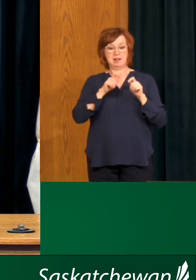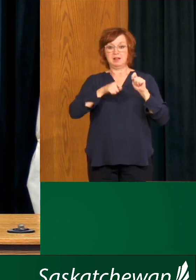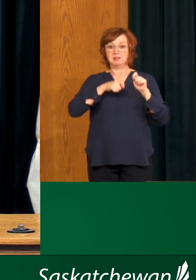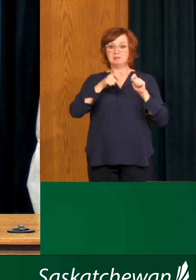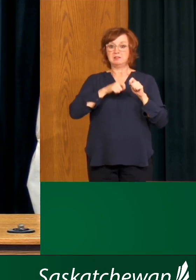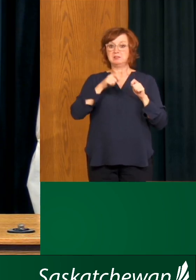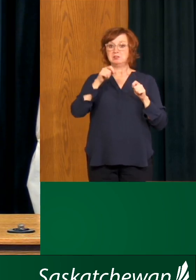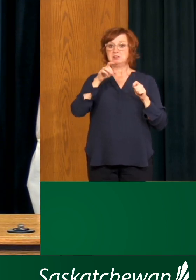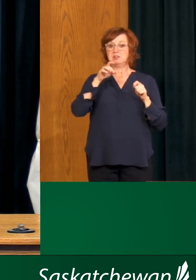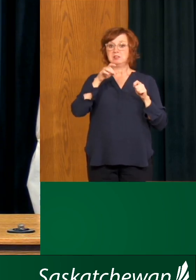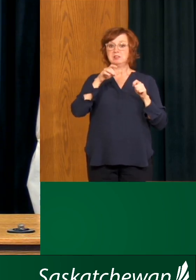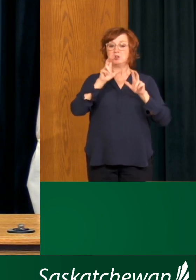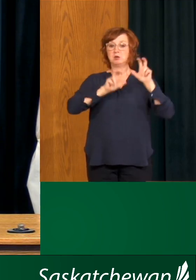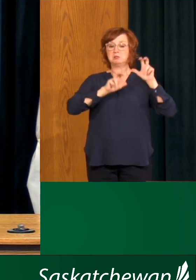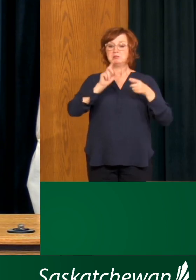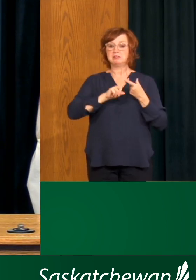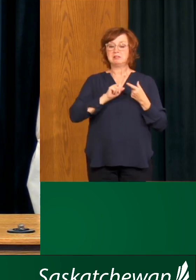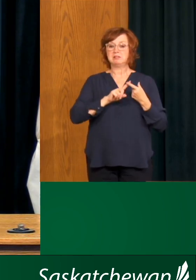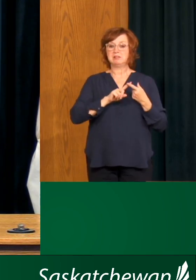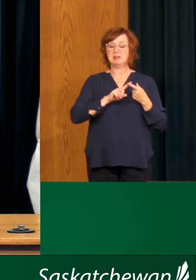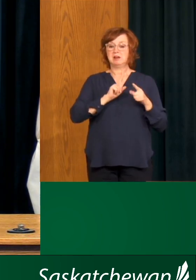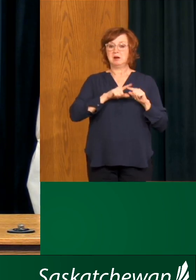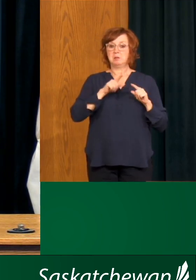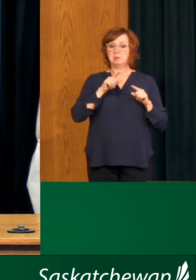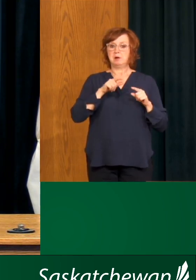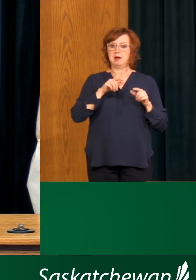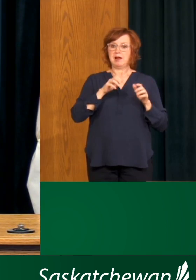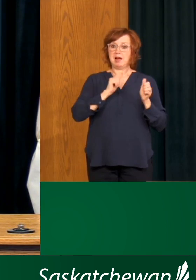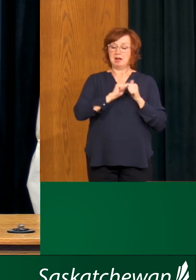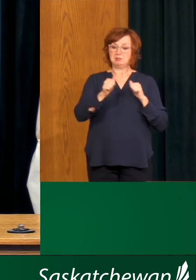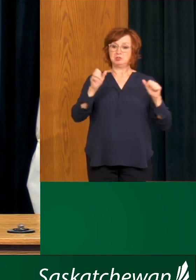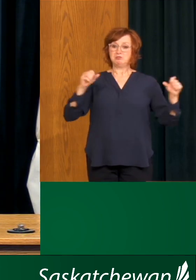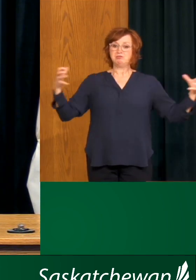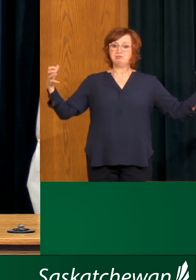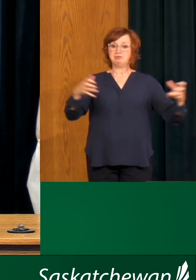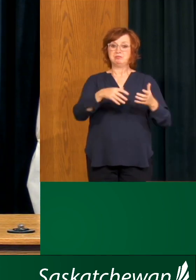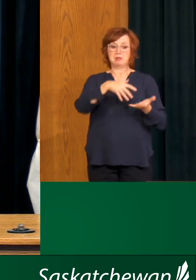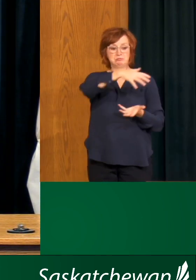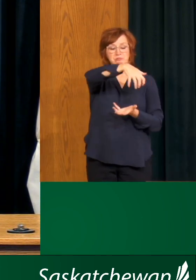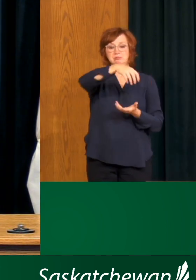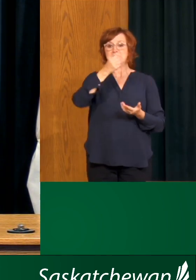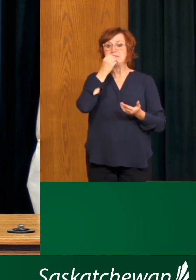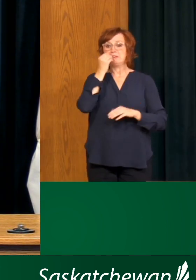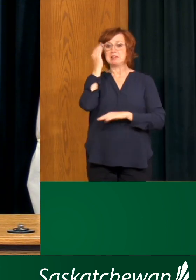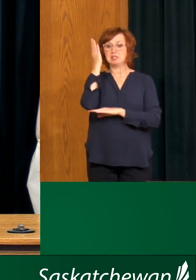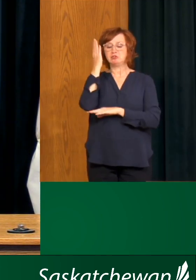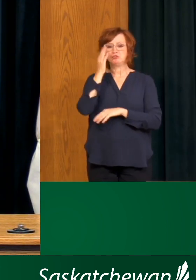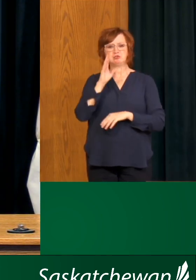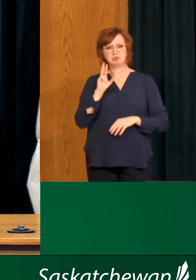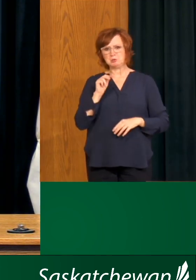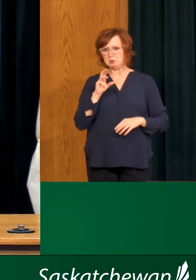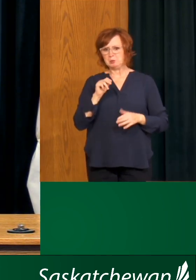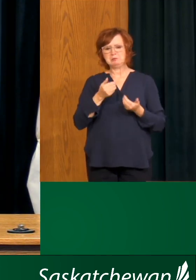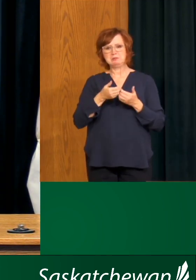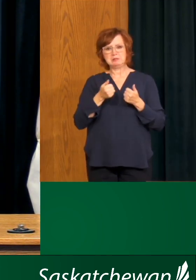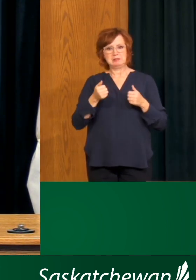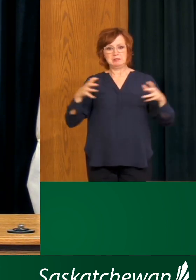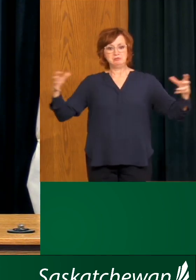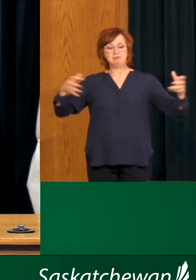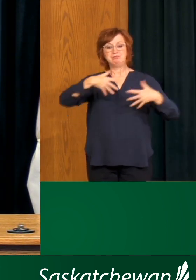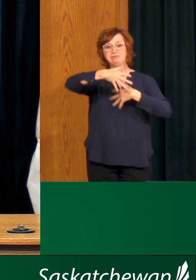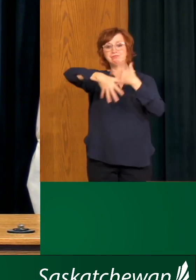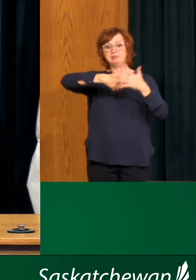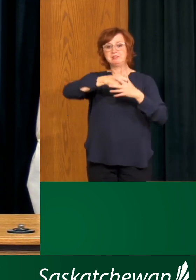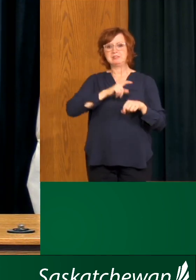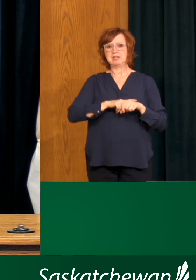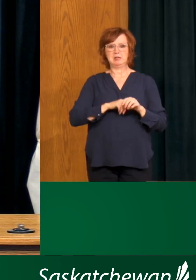a buffet, or you aren't able to have a very large gathering after. But if you can work through your event with within